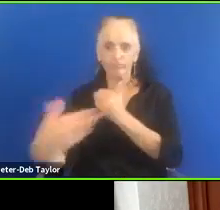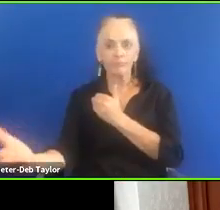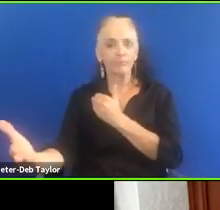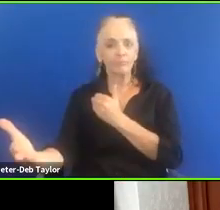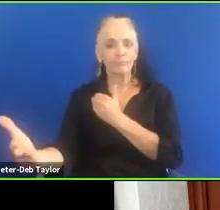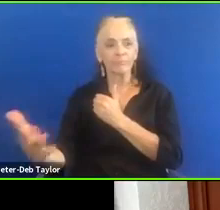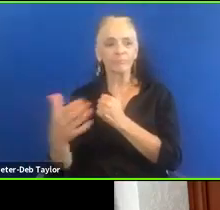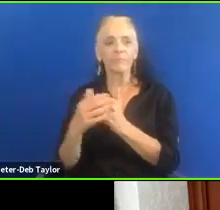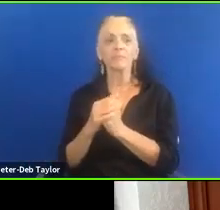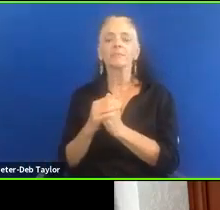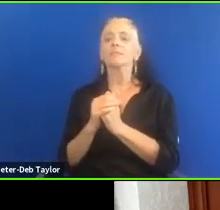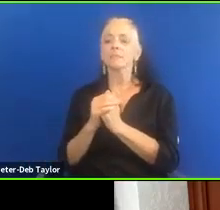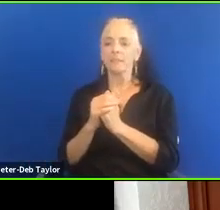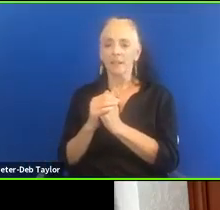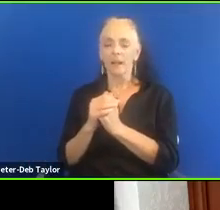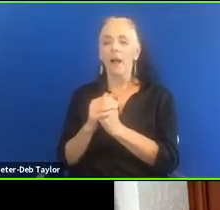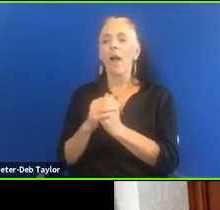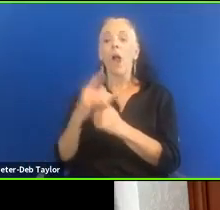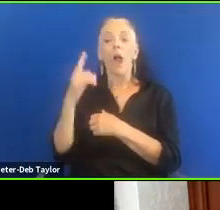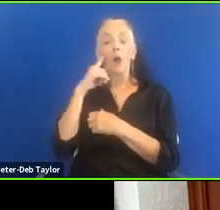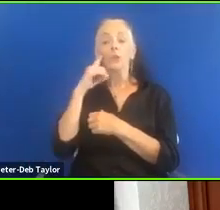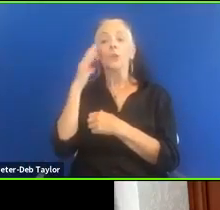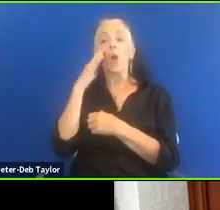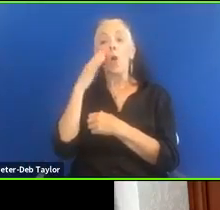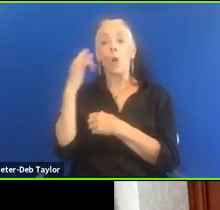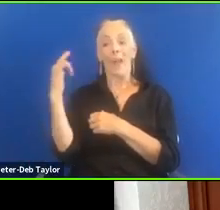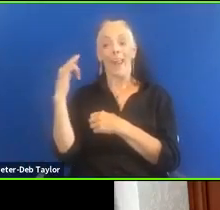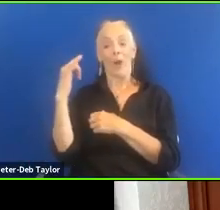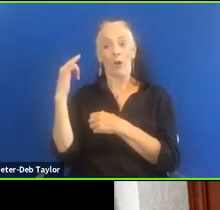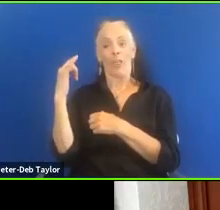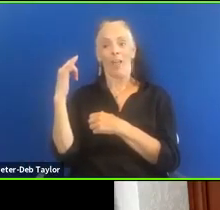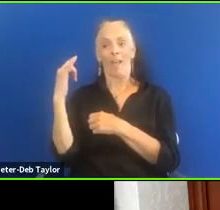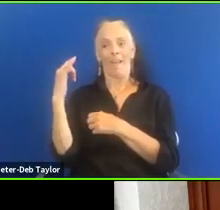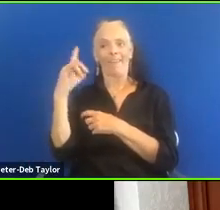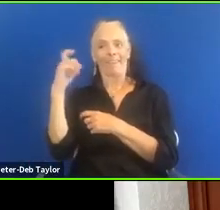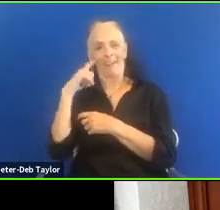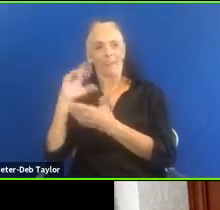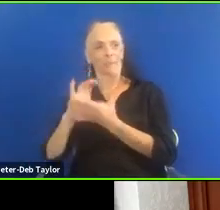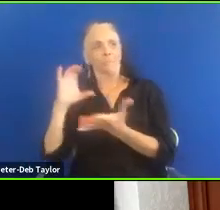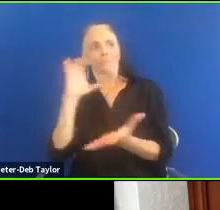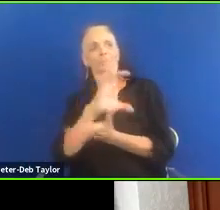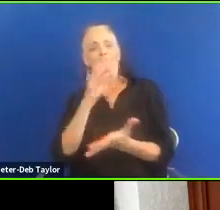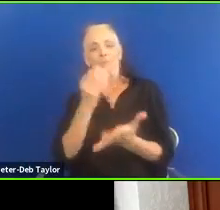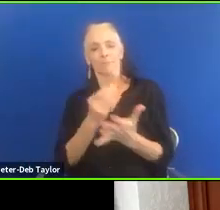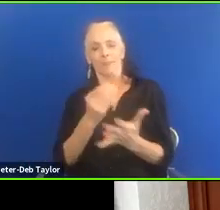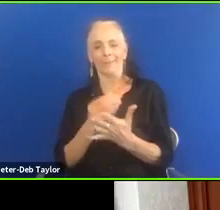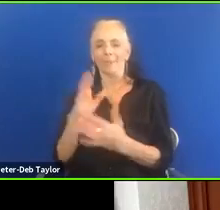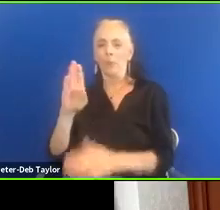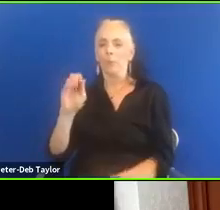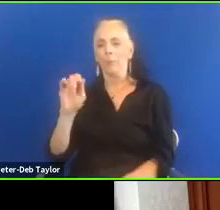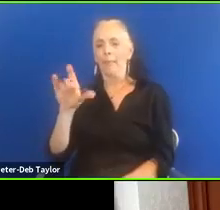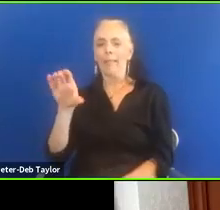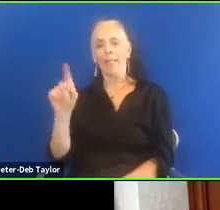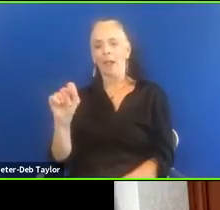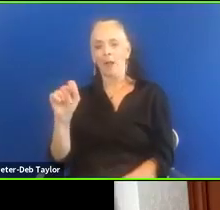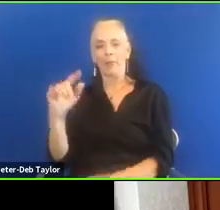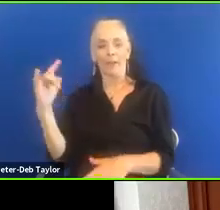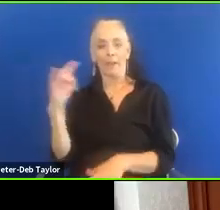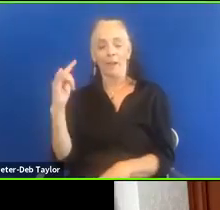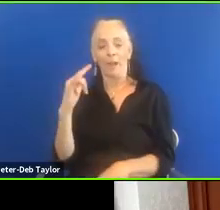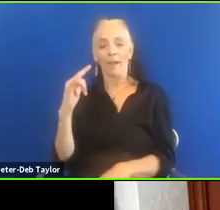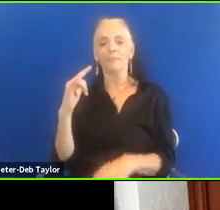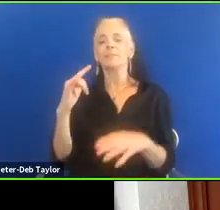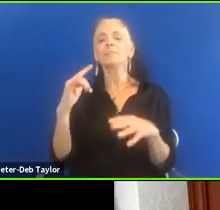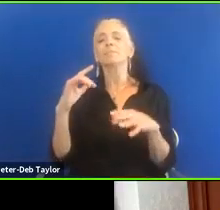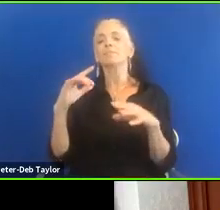airline bailout of Air France, then my housemate was telling me that the French bailout of